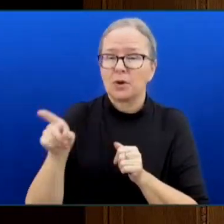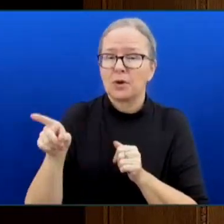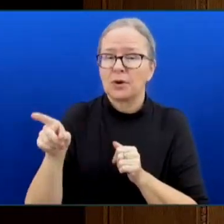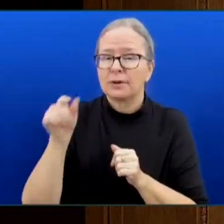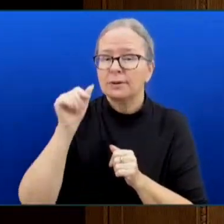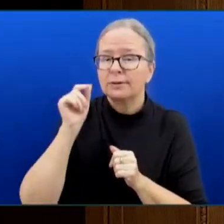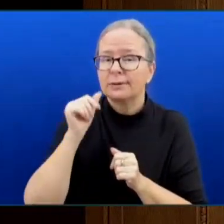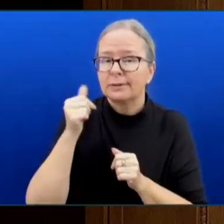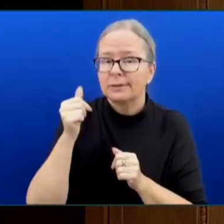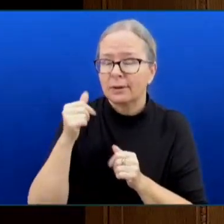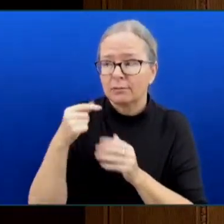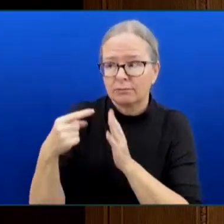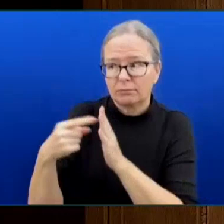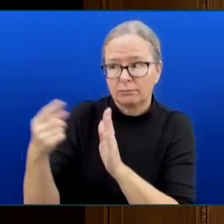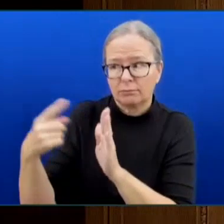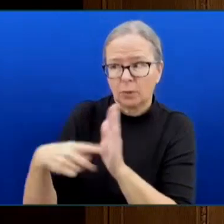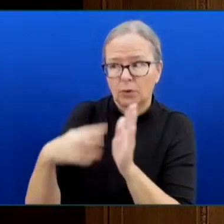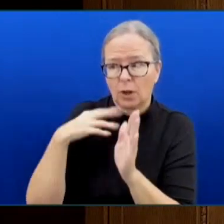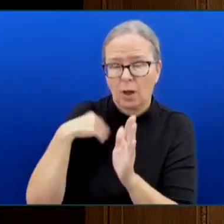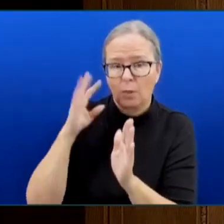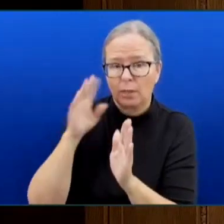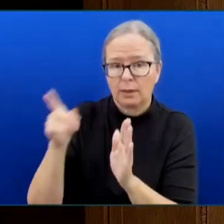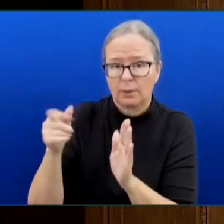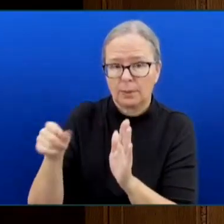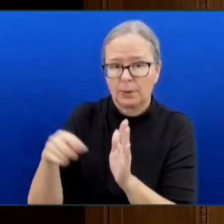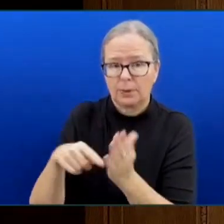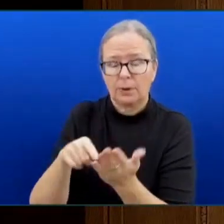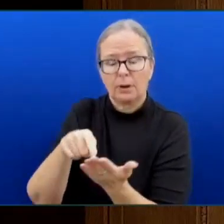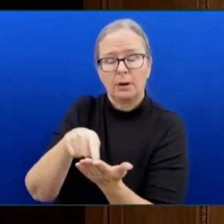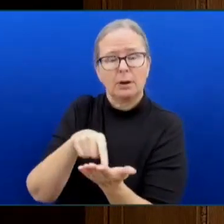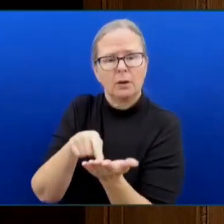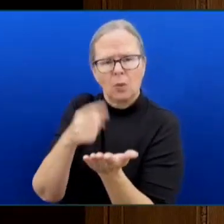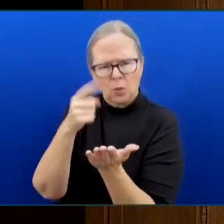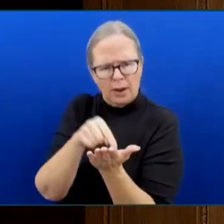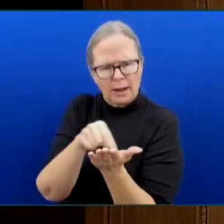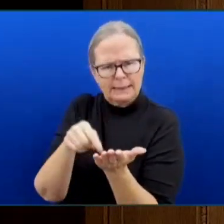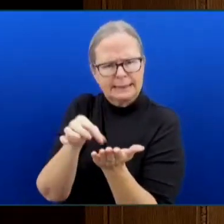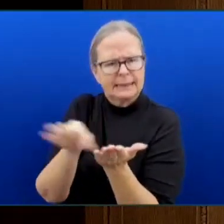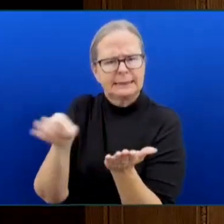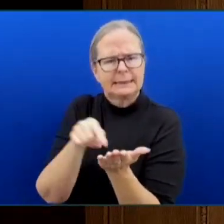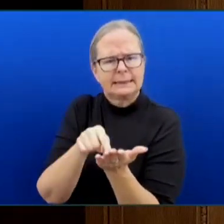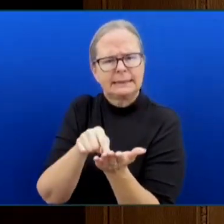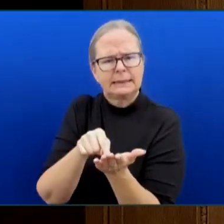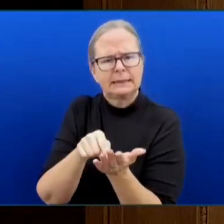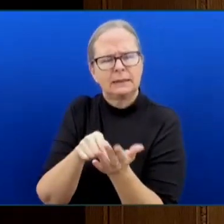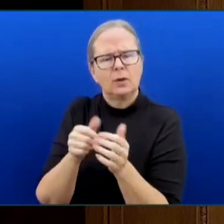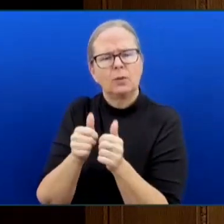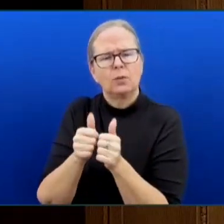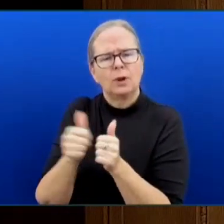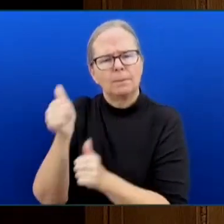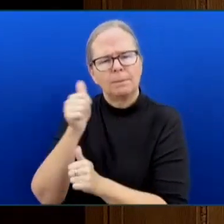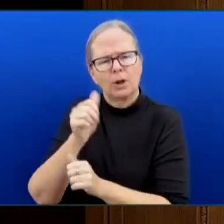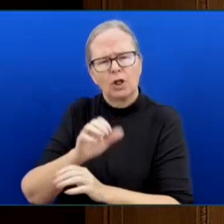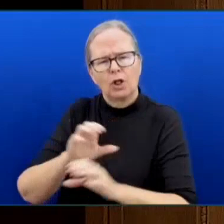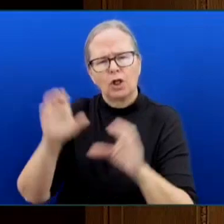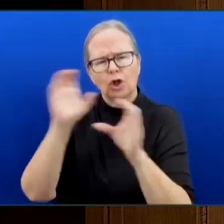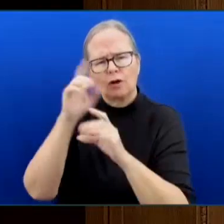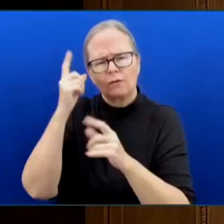following line, quote, "The Premier is looking for a big and shiny affordability measure."